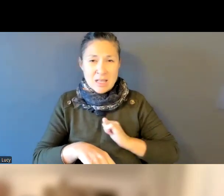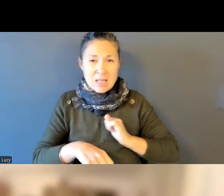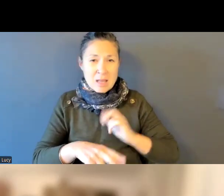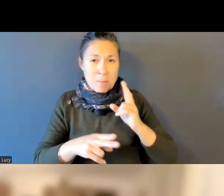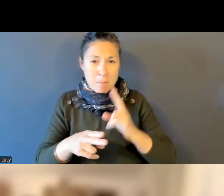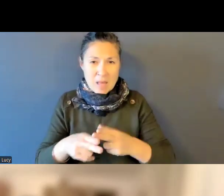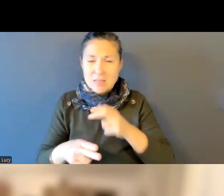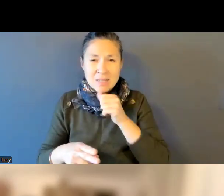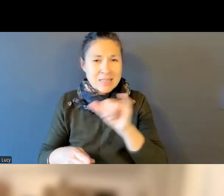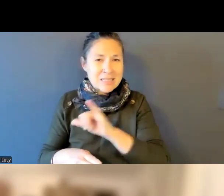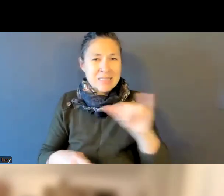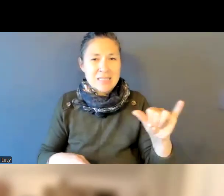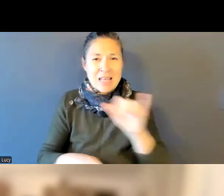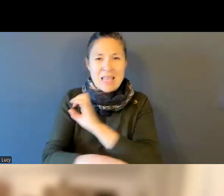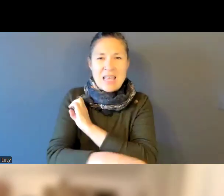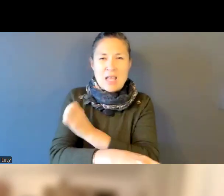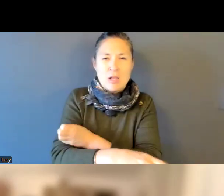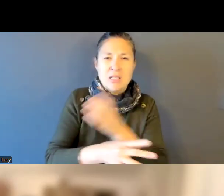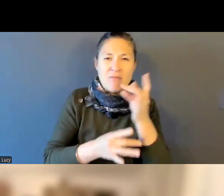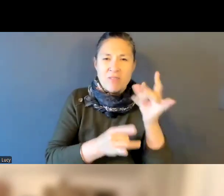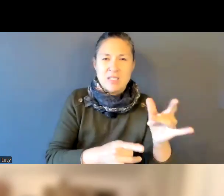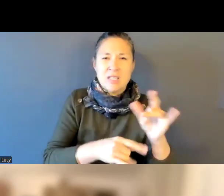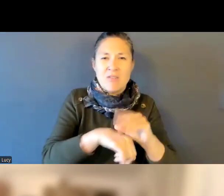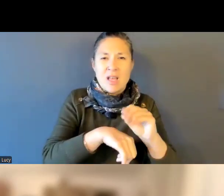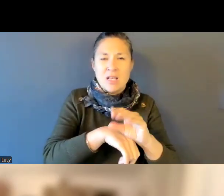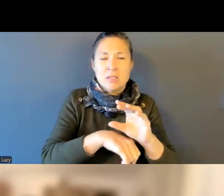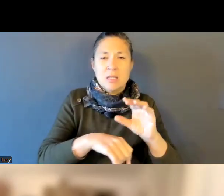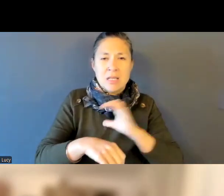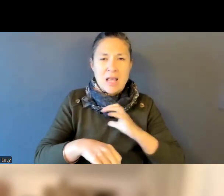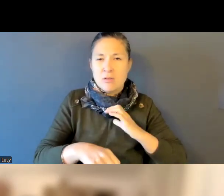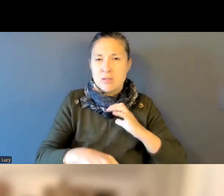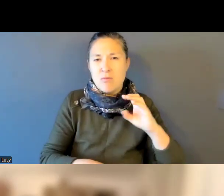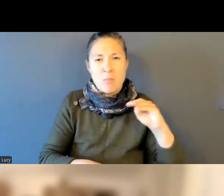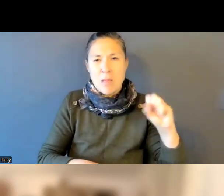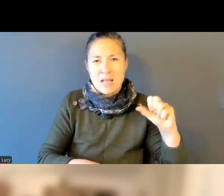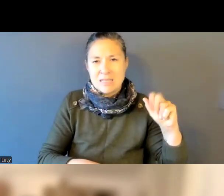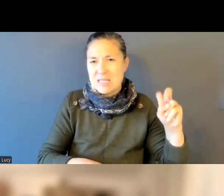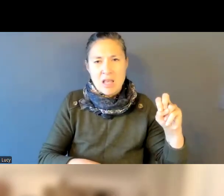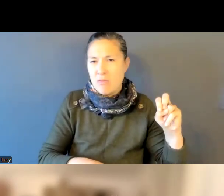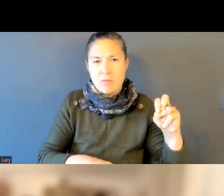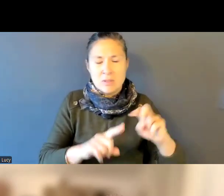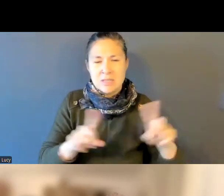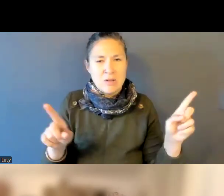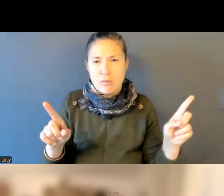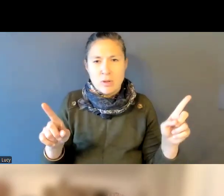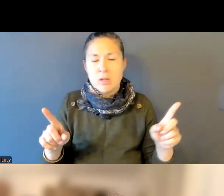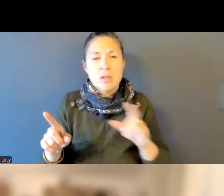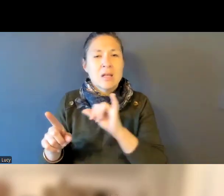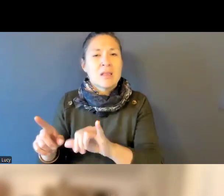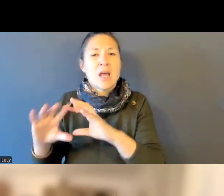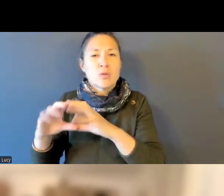as the Energy Efficiency Advisory Council for Mass Save. It was a group